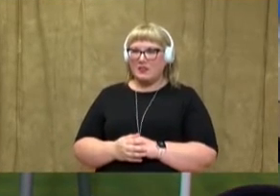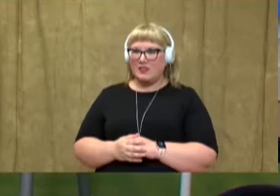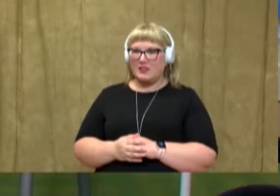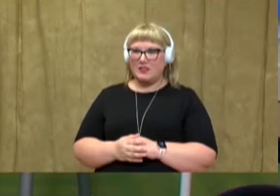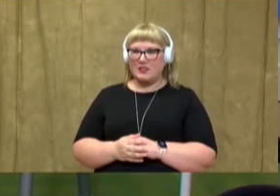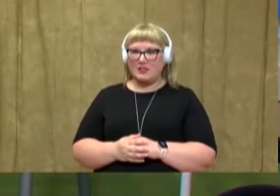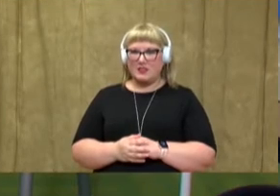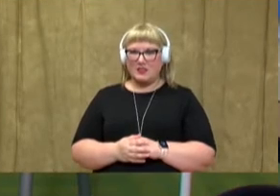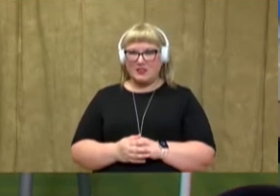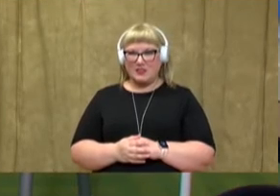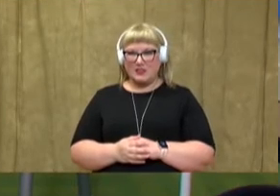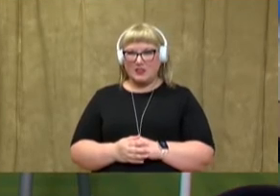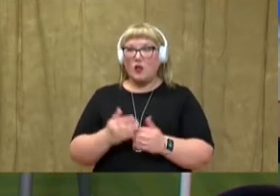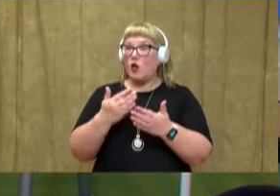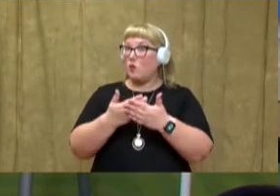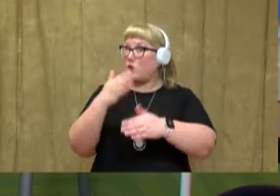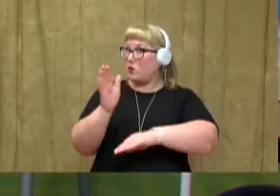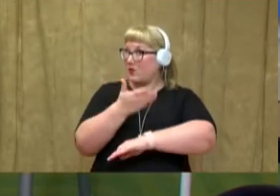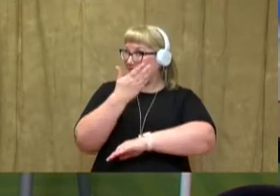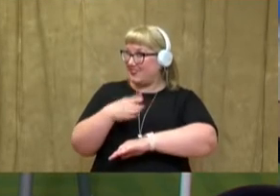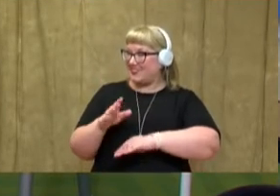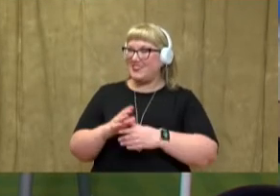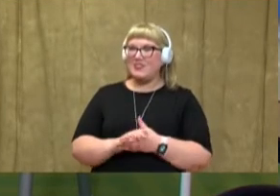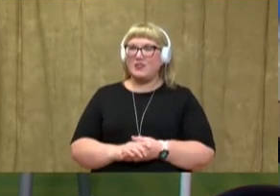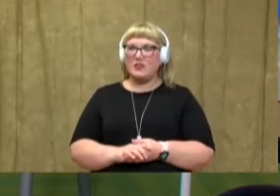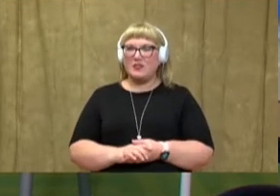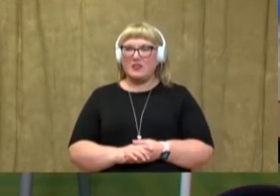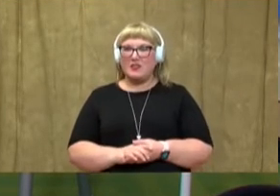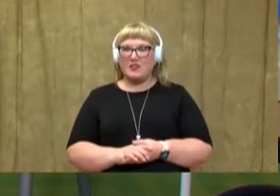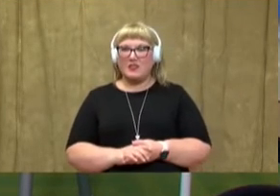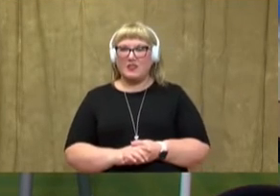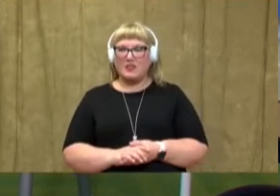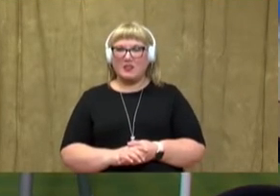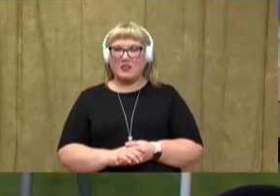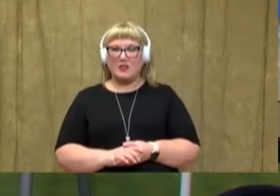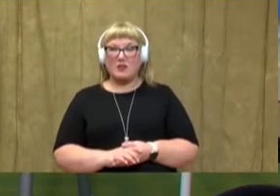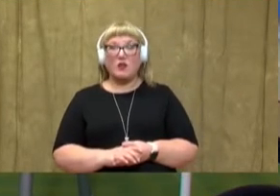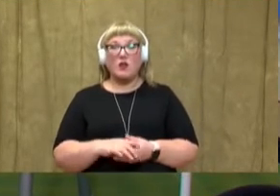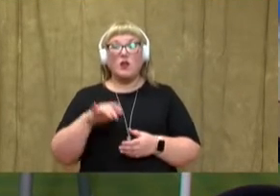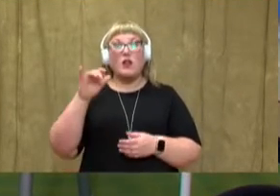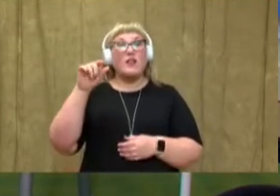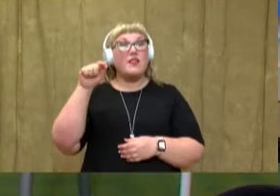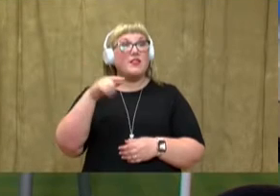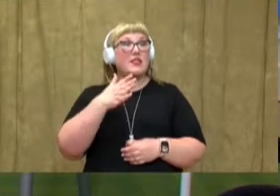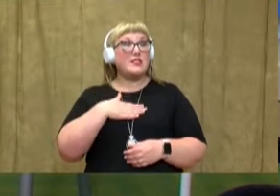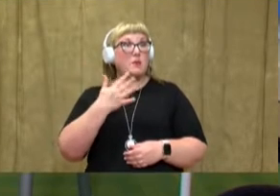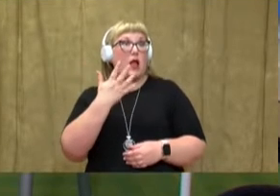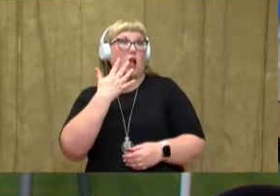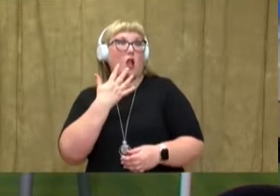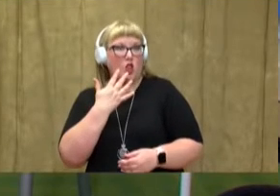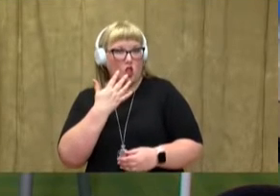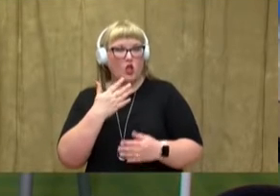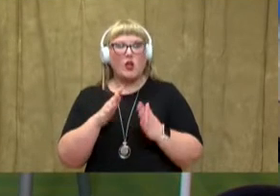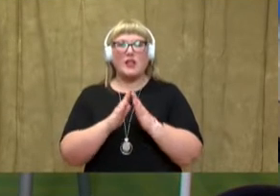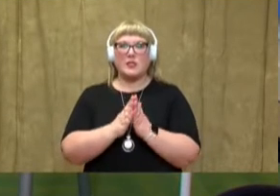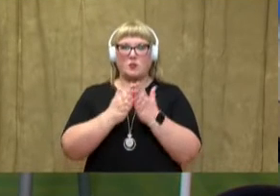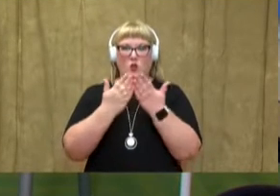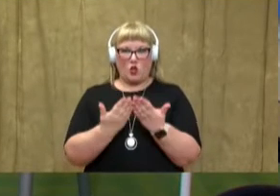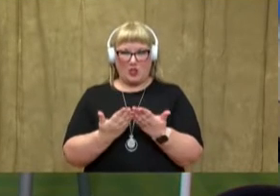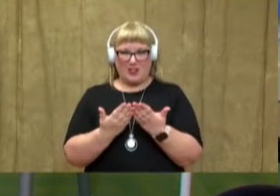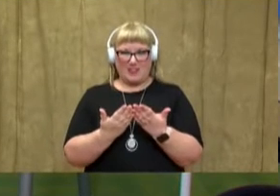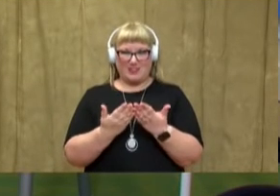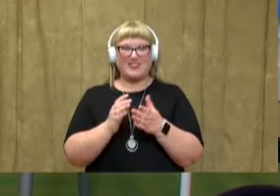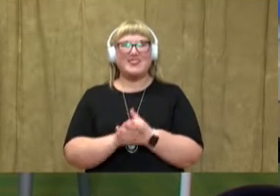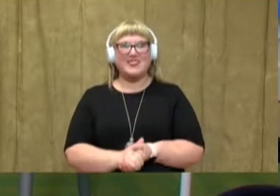tell before we sing a little story. Yes. All right. Oh, so this is my colors, Miss Colores.